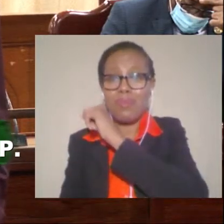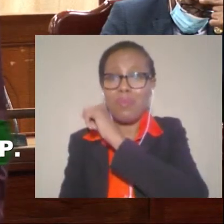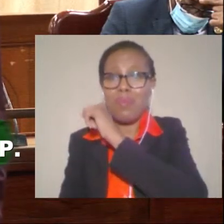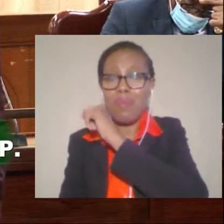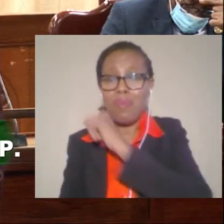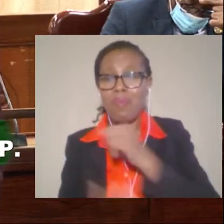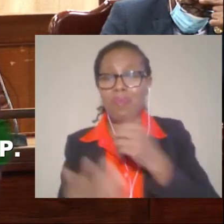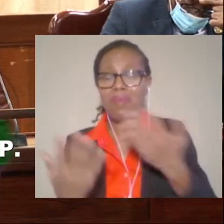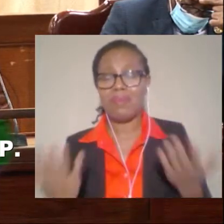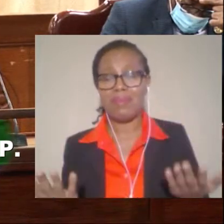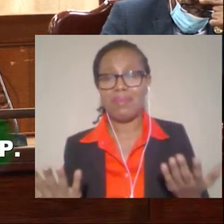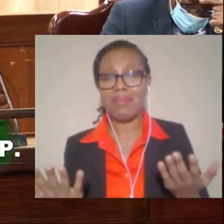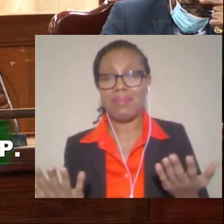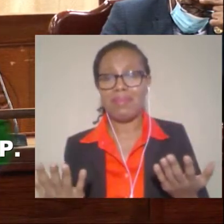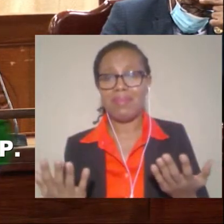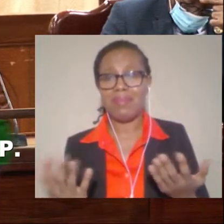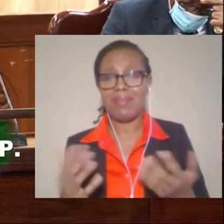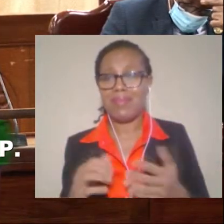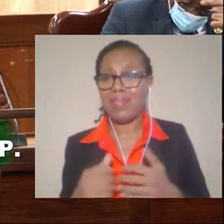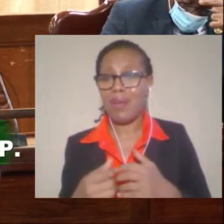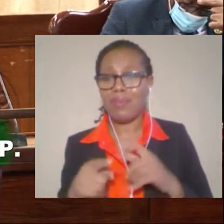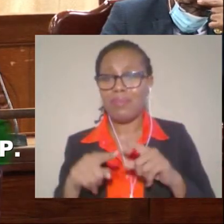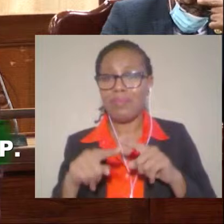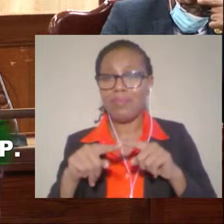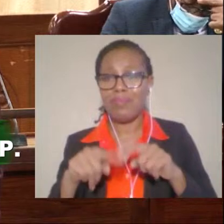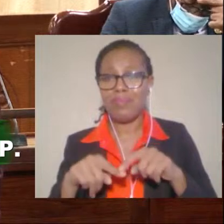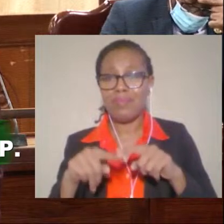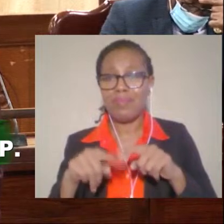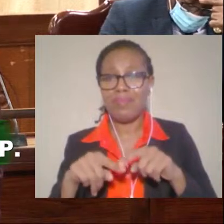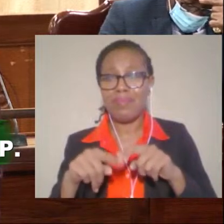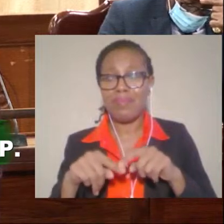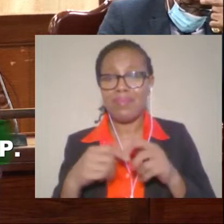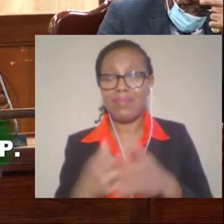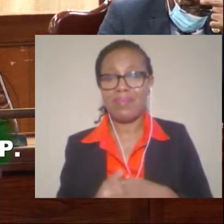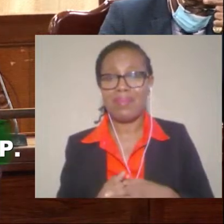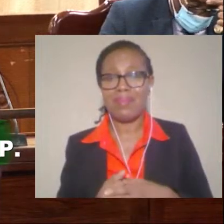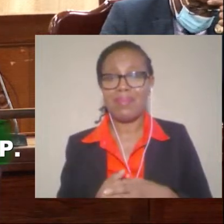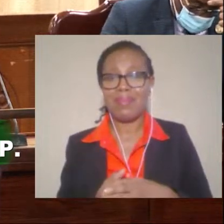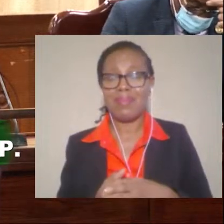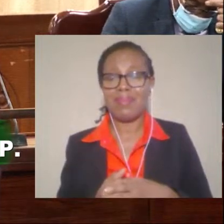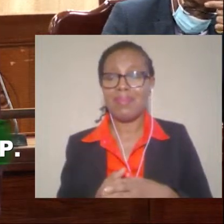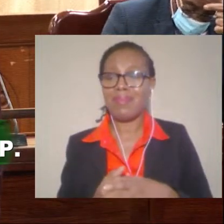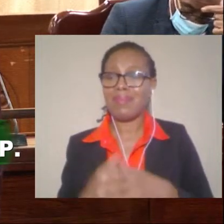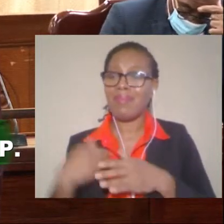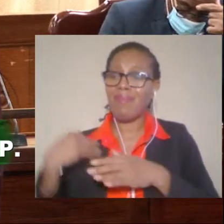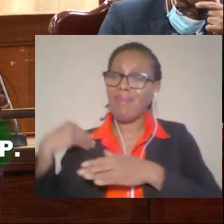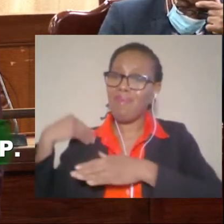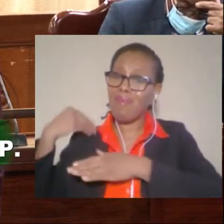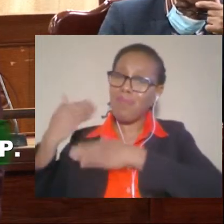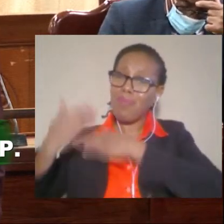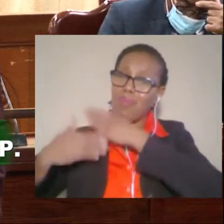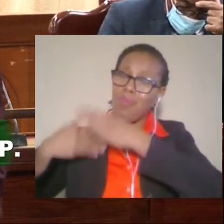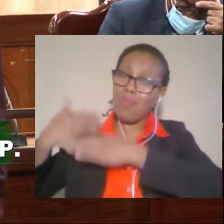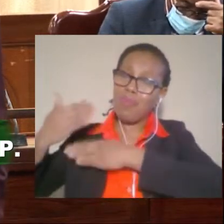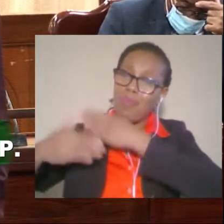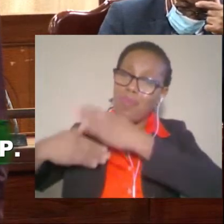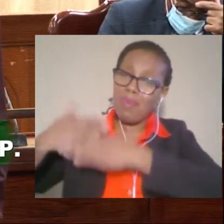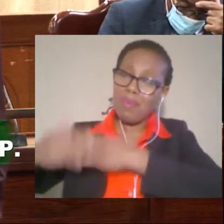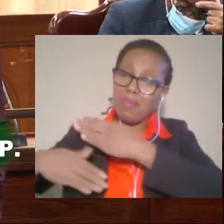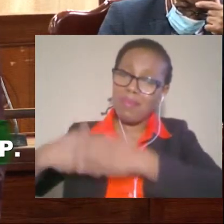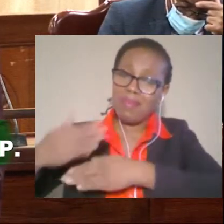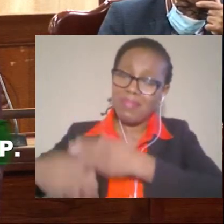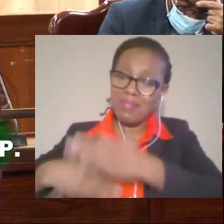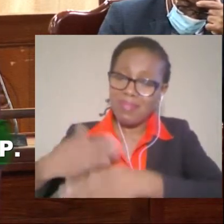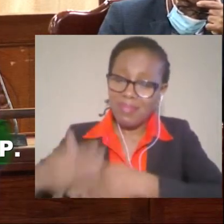And that is part of the story of generational poverty in Barbados. Because we don't seek